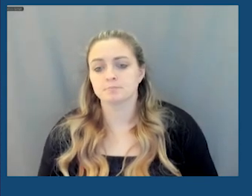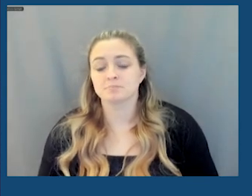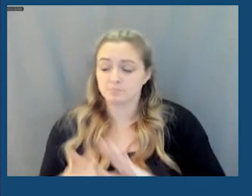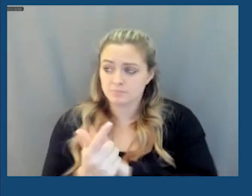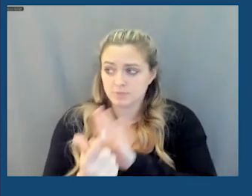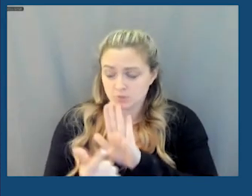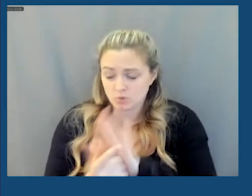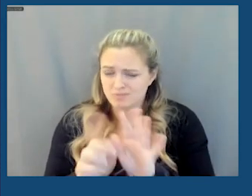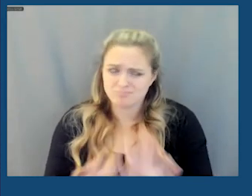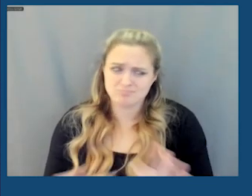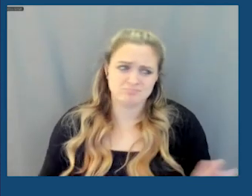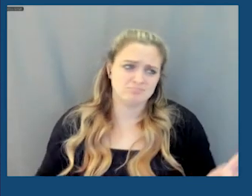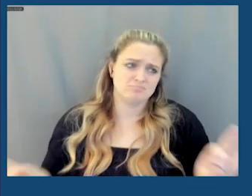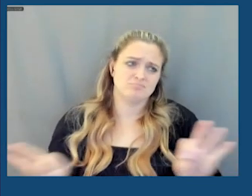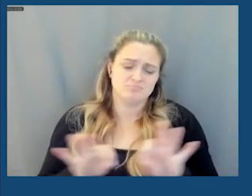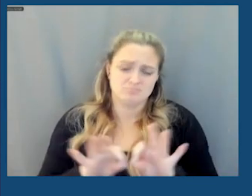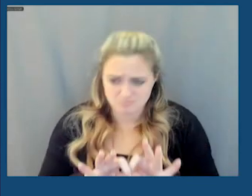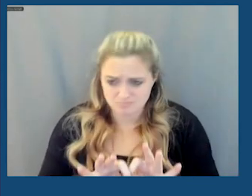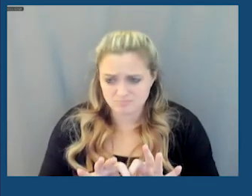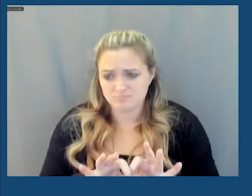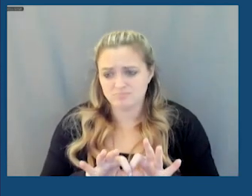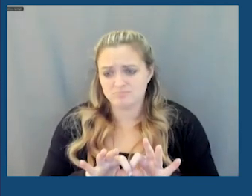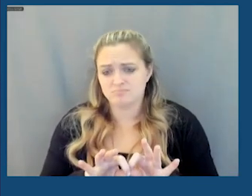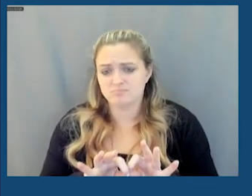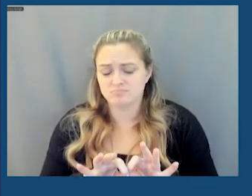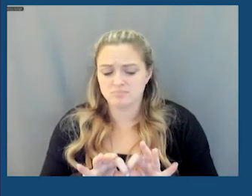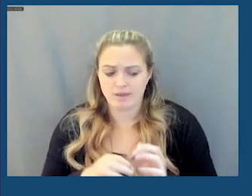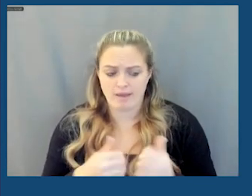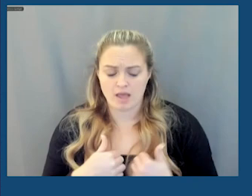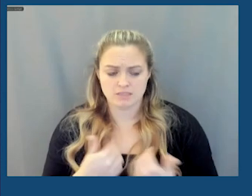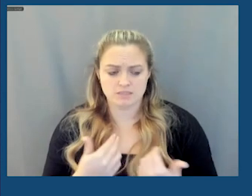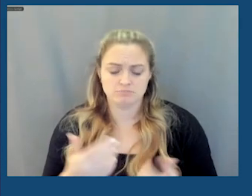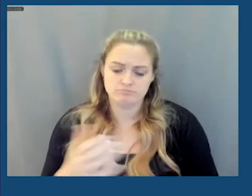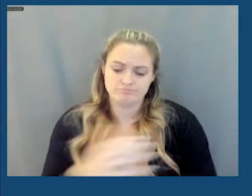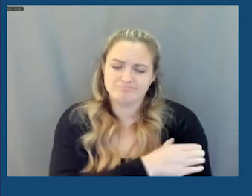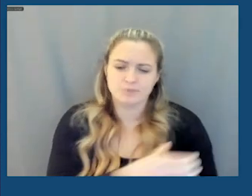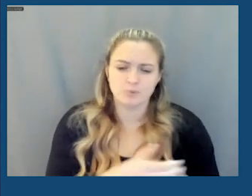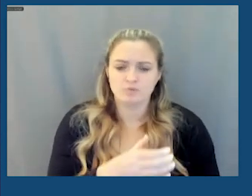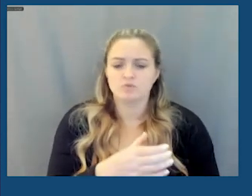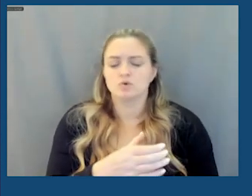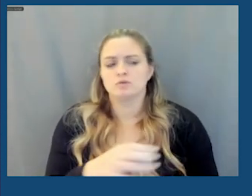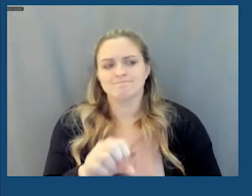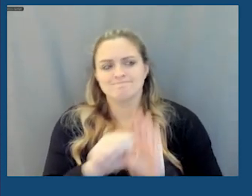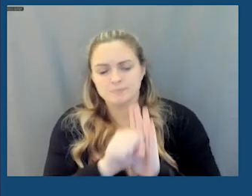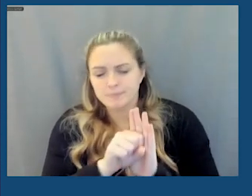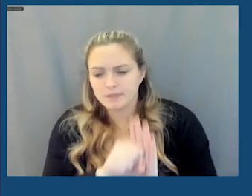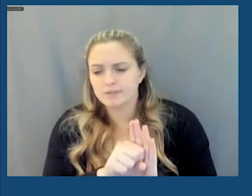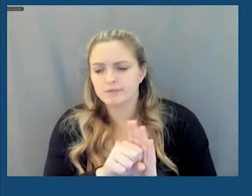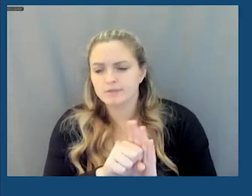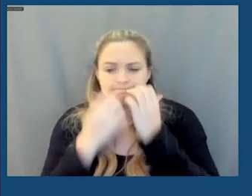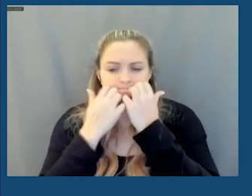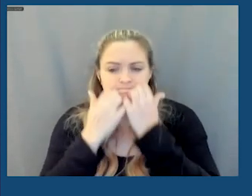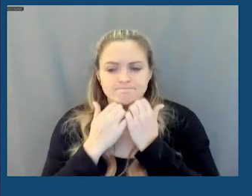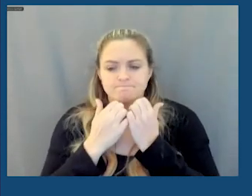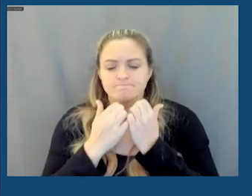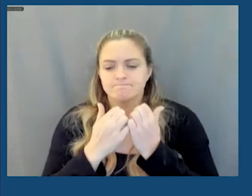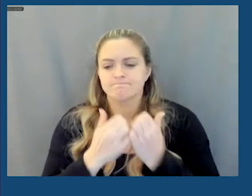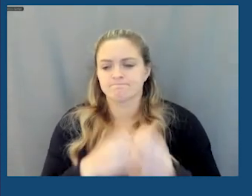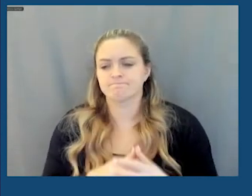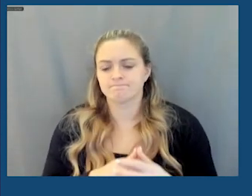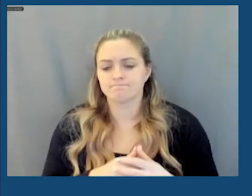so important, also carries with it powerful symbolic value. And we thank